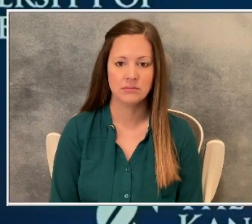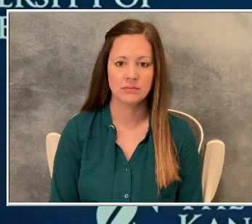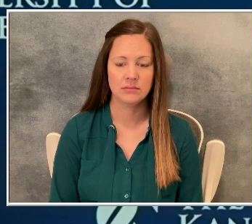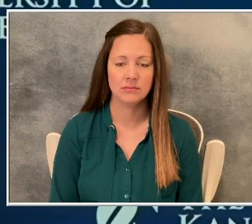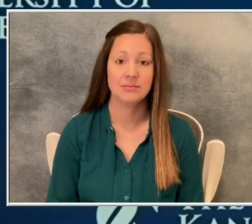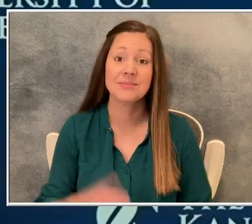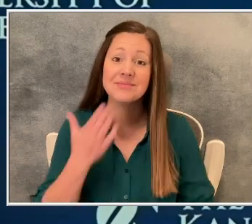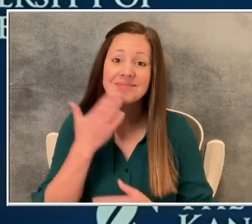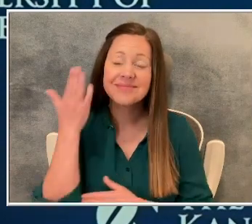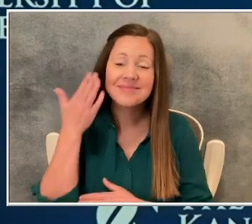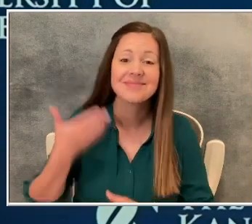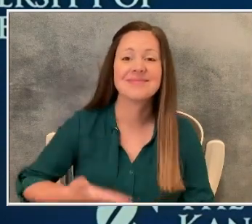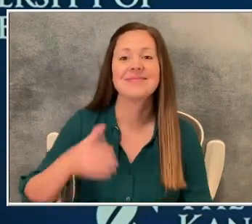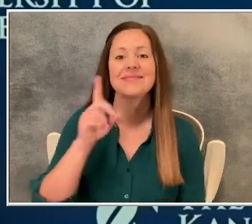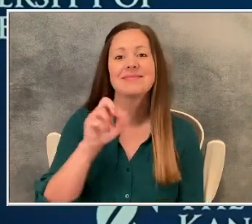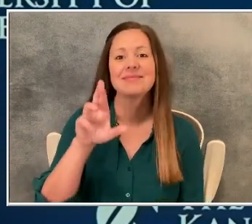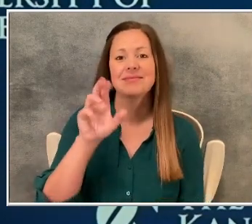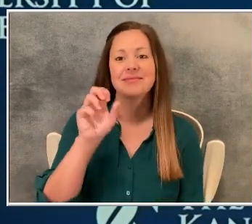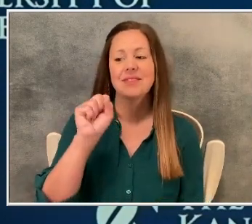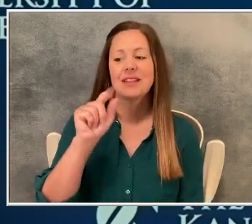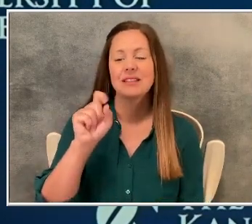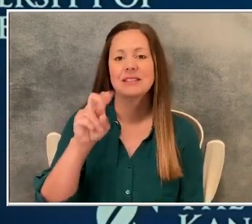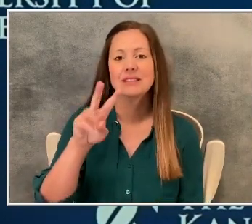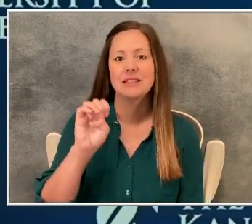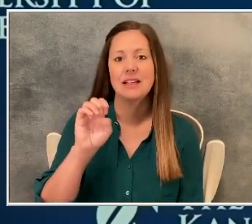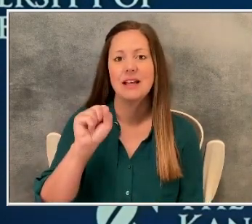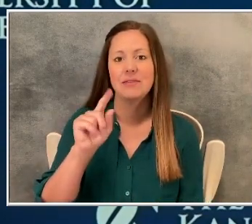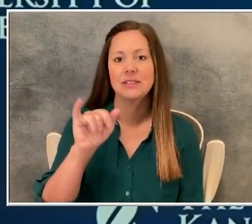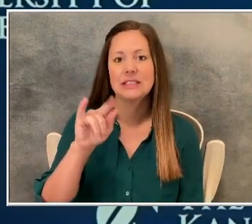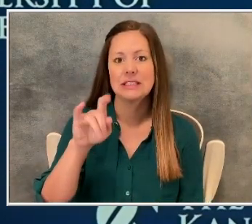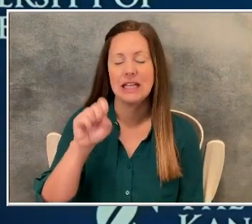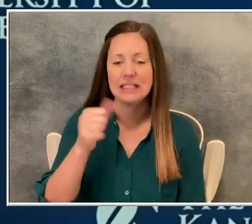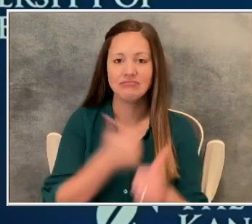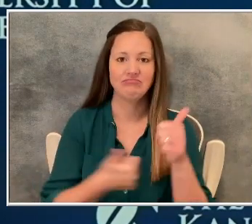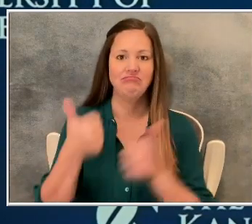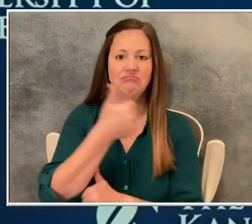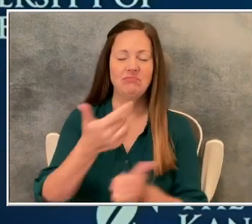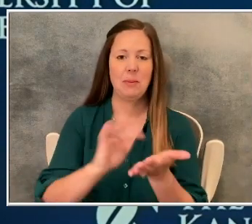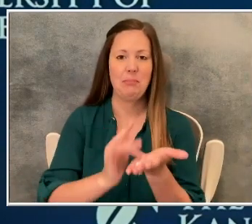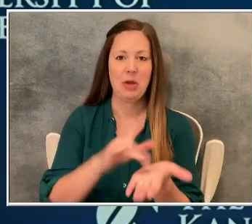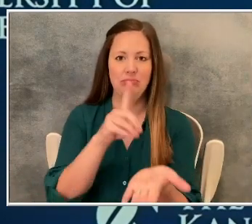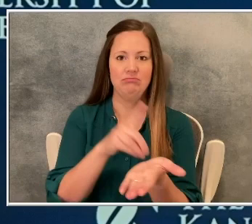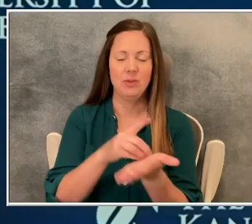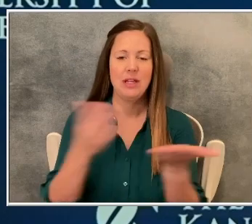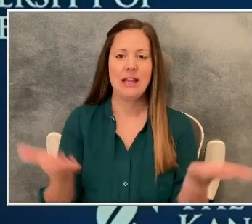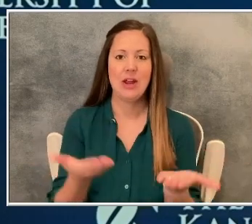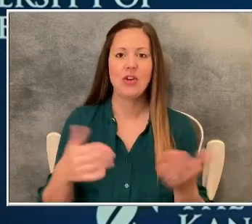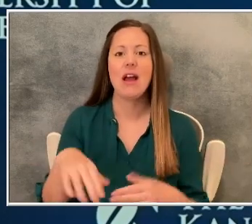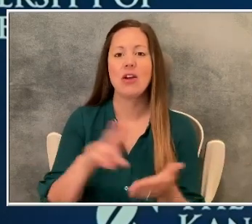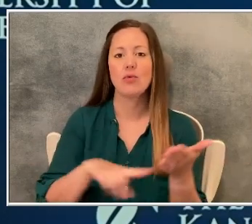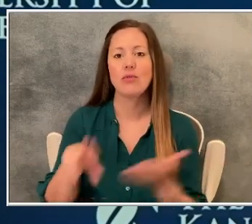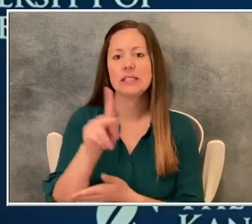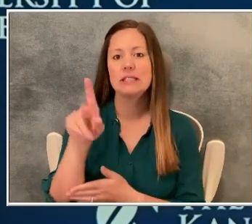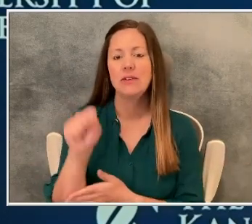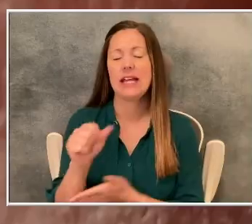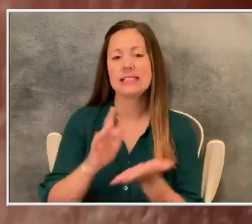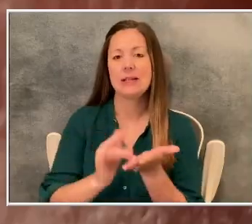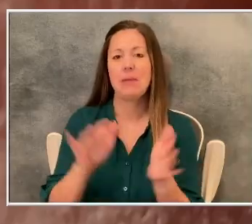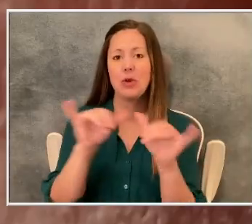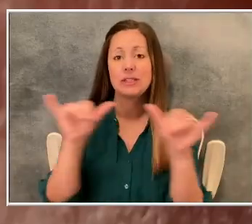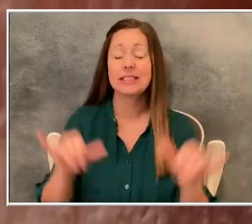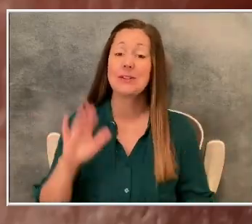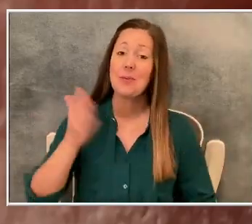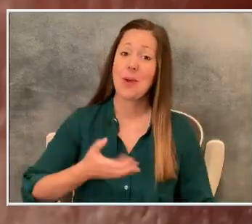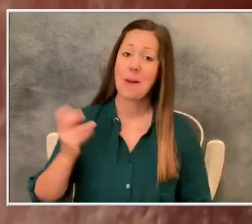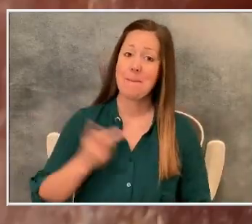Good morning. I'm Dr. Steve Stites, Chief Medical Officer here at the University of Kansas Health System. Welcome back to Open Mics with Dr. Stites. A blocked